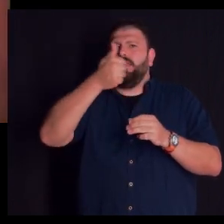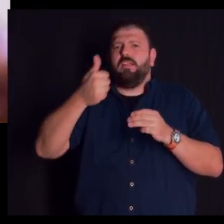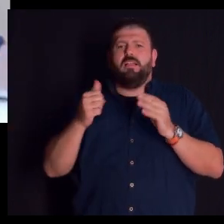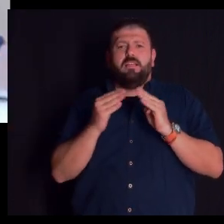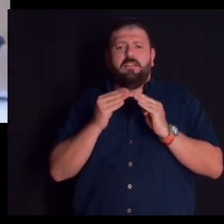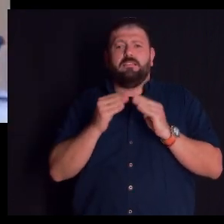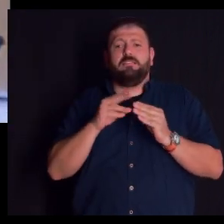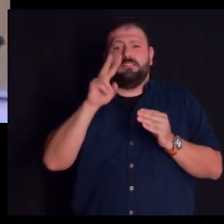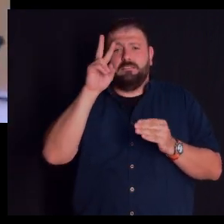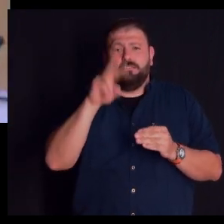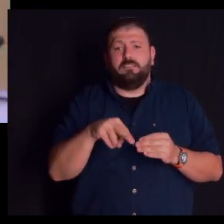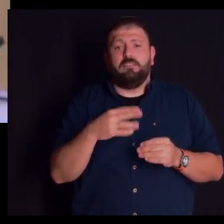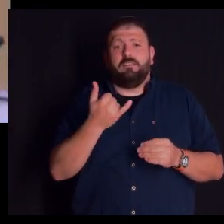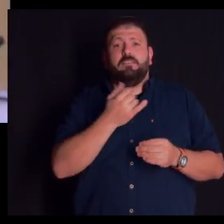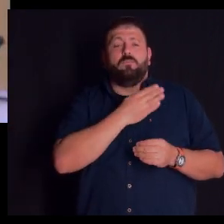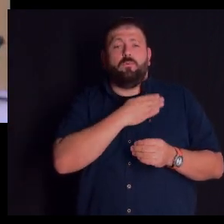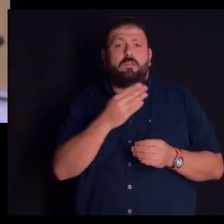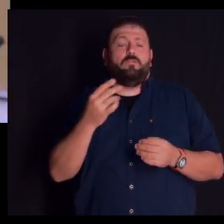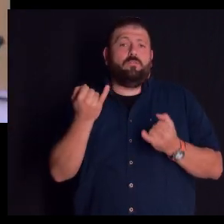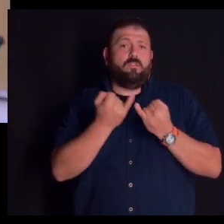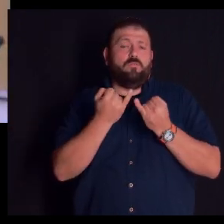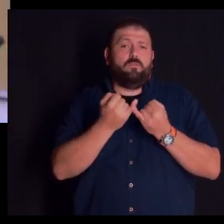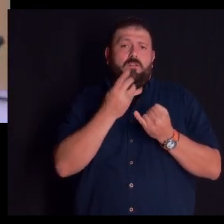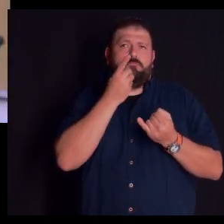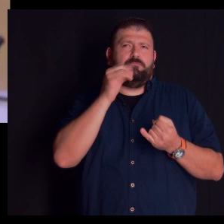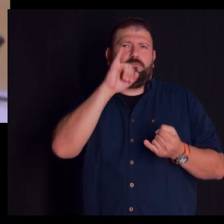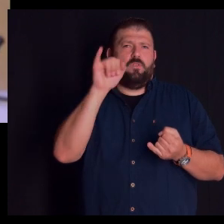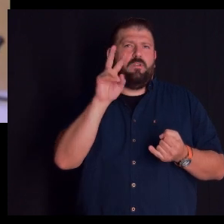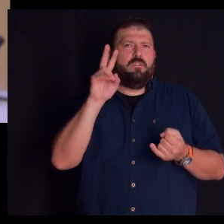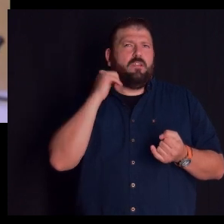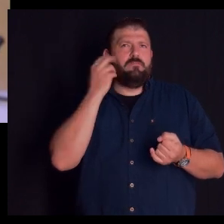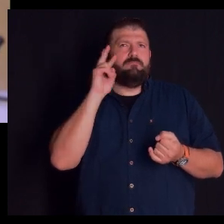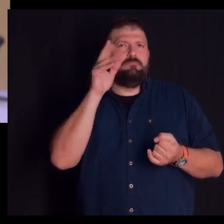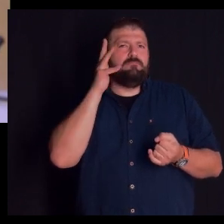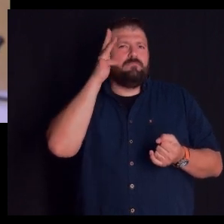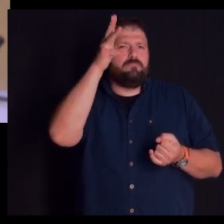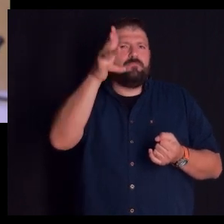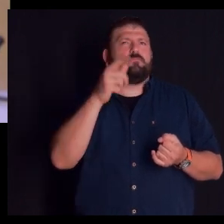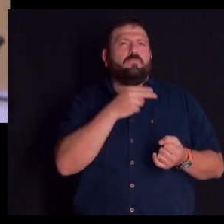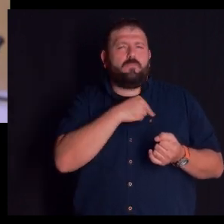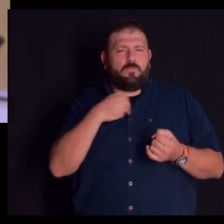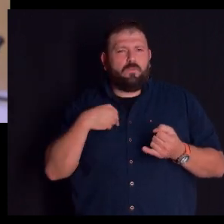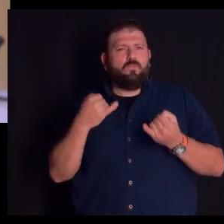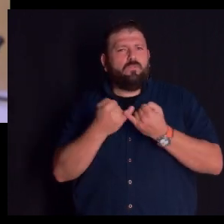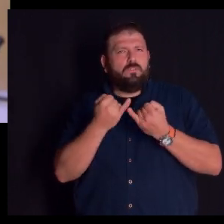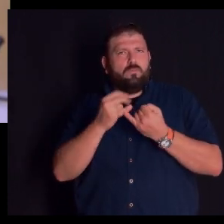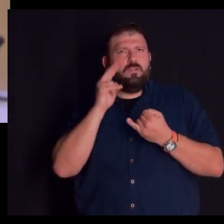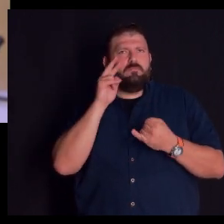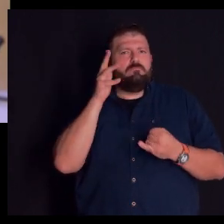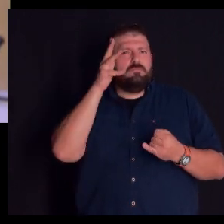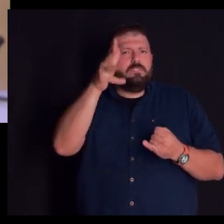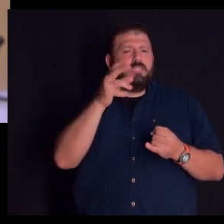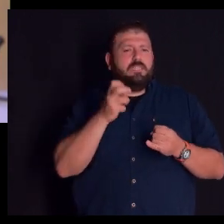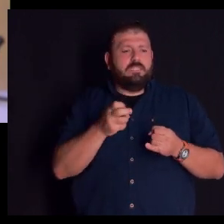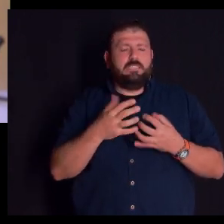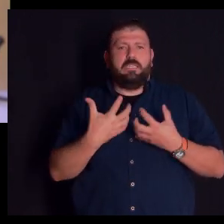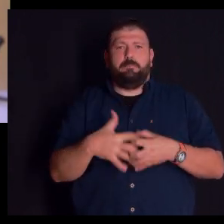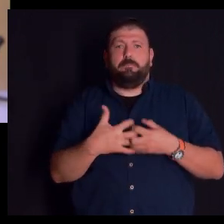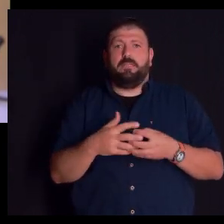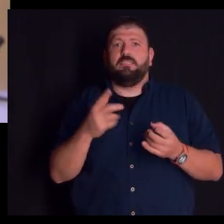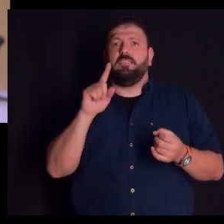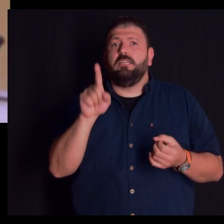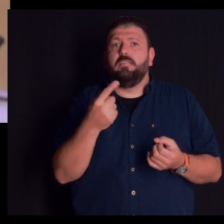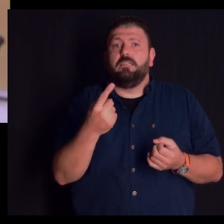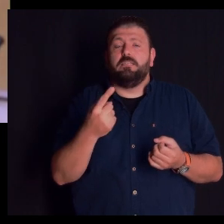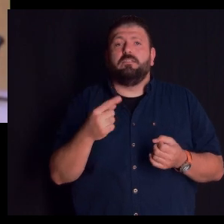world, being ever covered in every home. Yes, we visualize this, and we have, and what